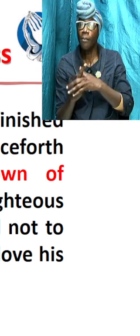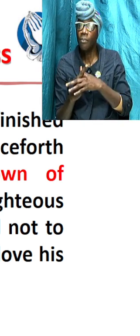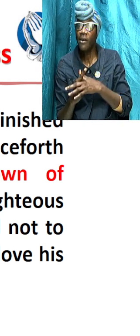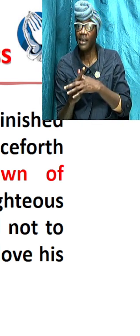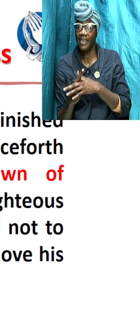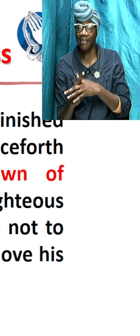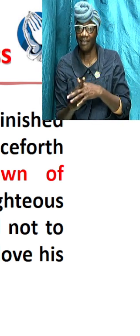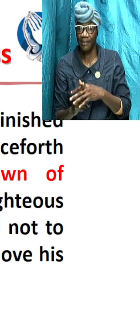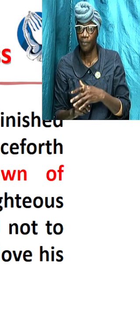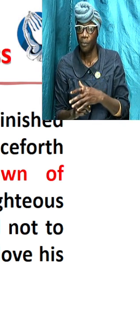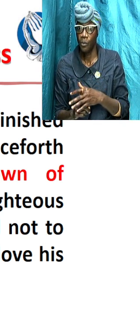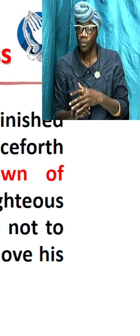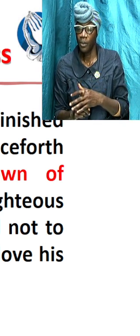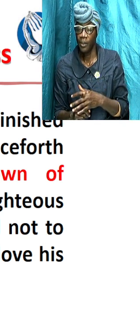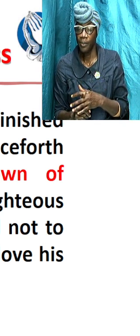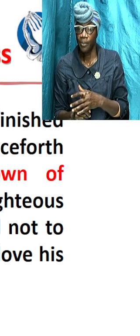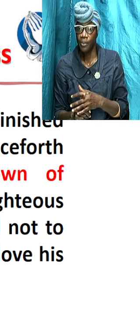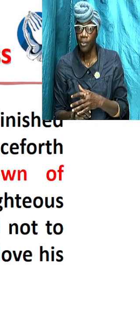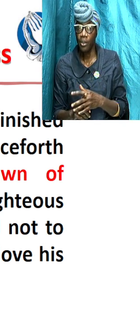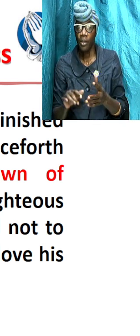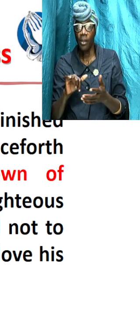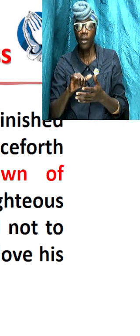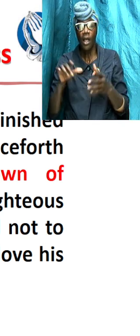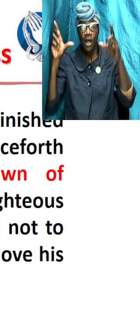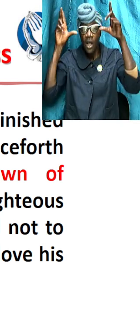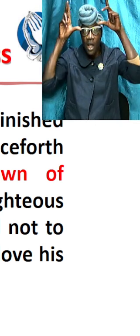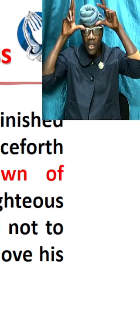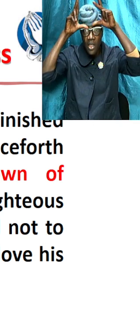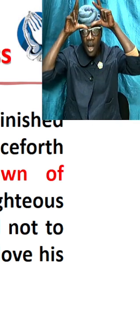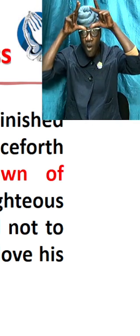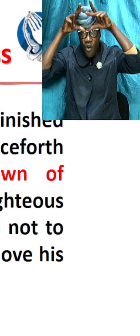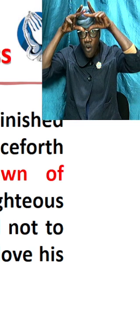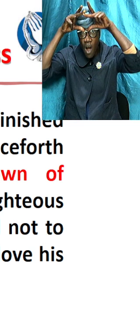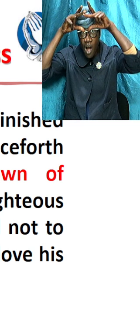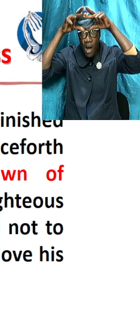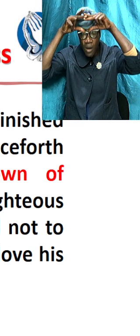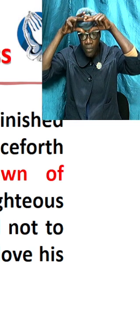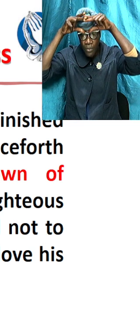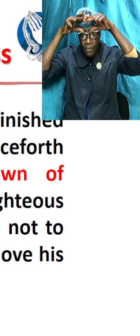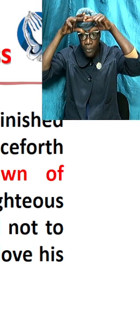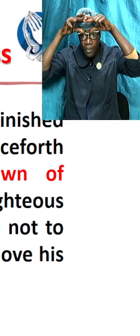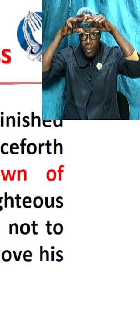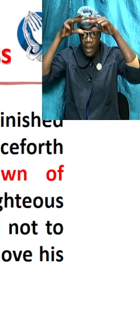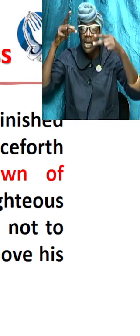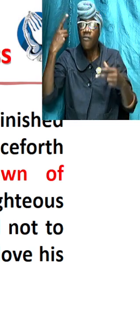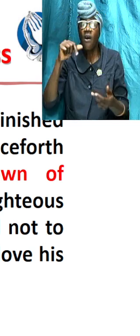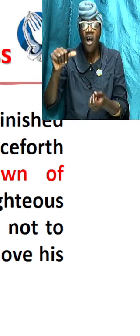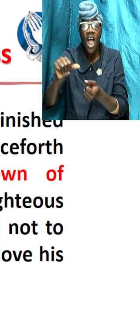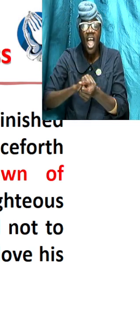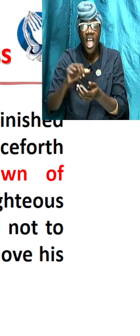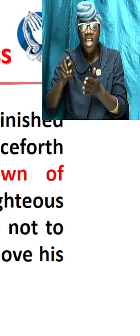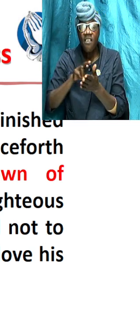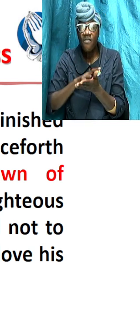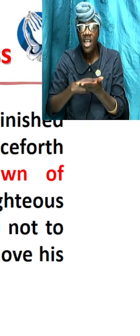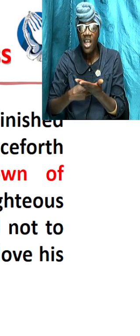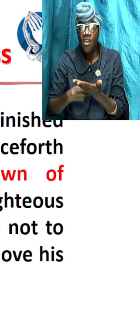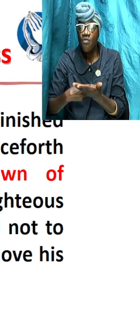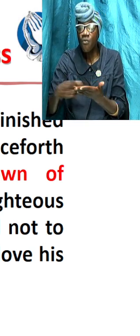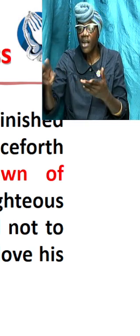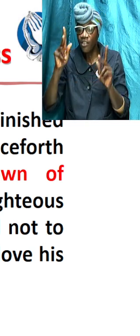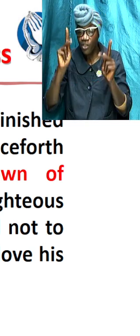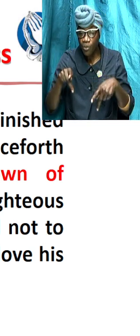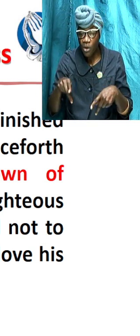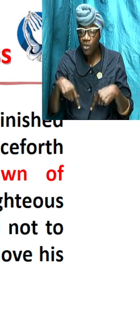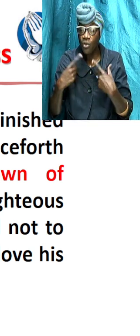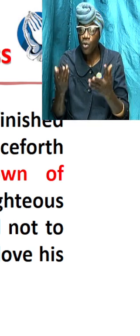of righteousness, praise God, is a crown for every righteous person who has gone through